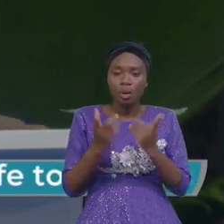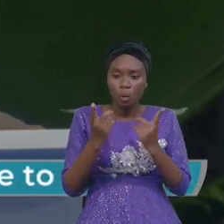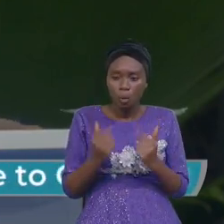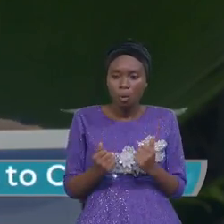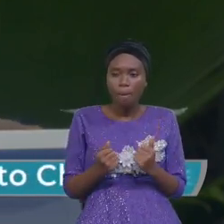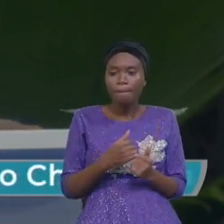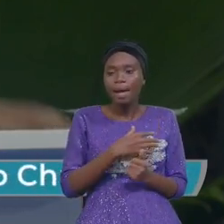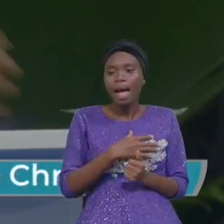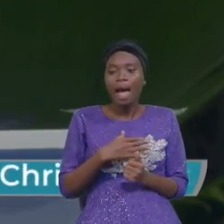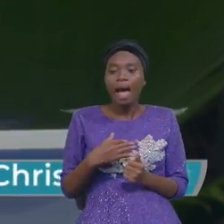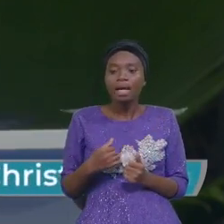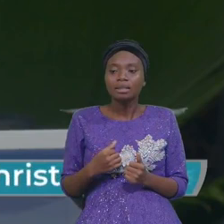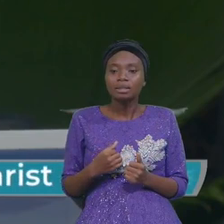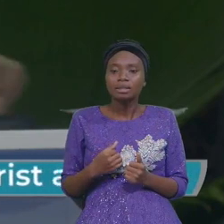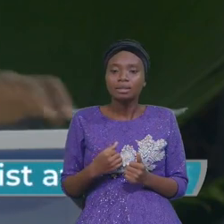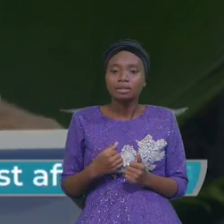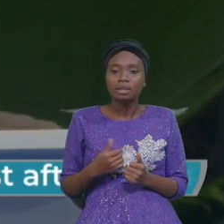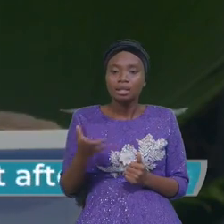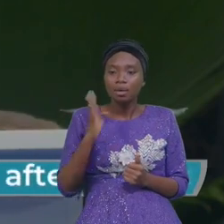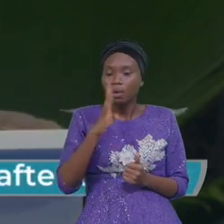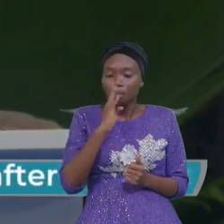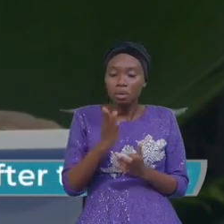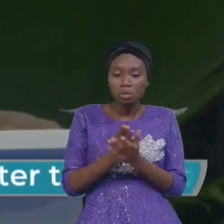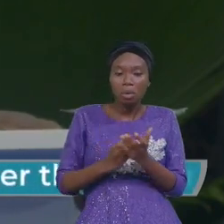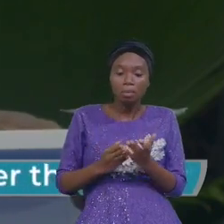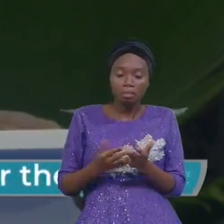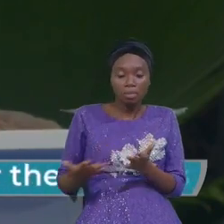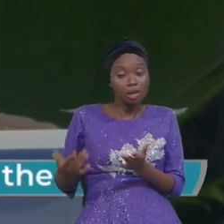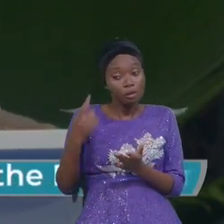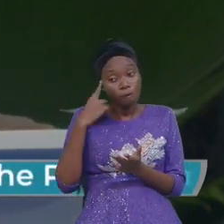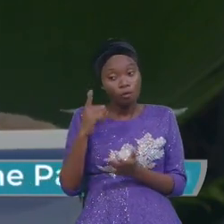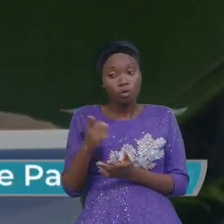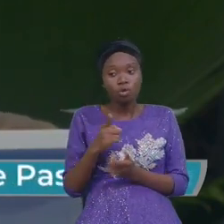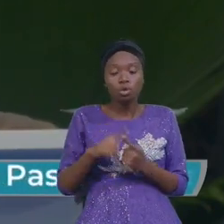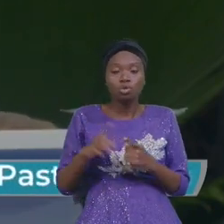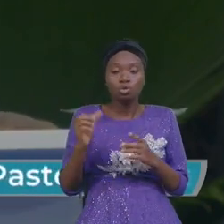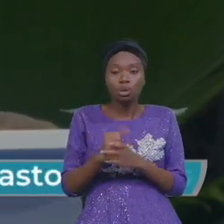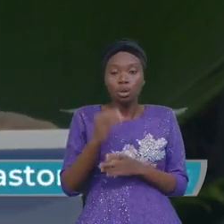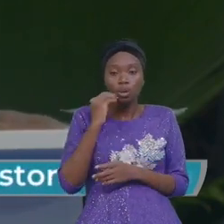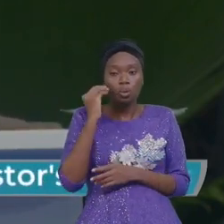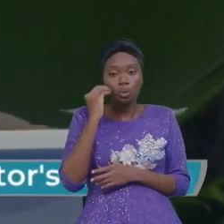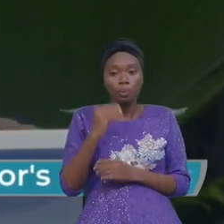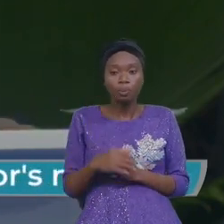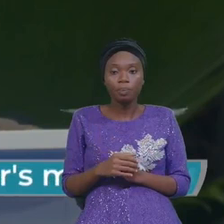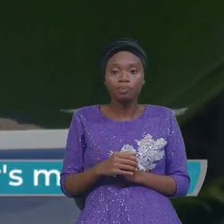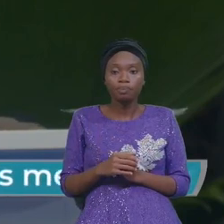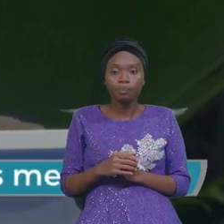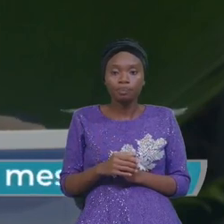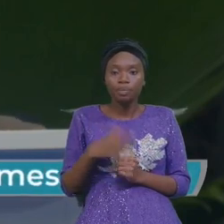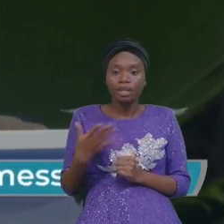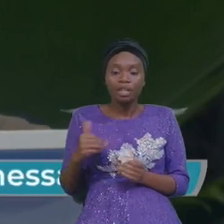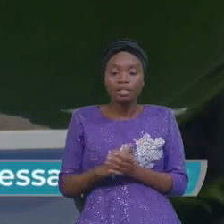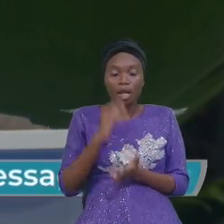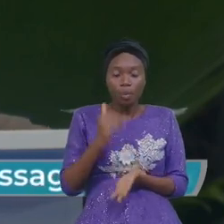and there'll be some package for you to take home. Things that will help